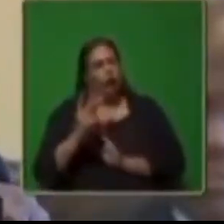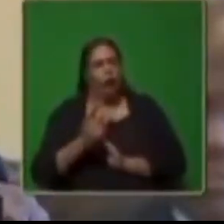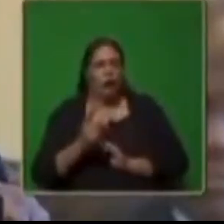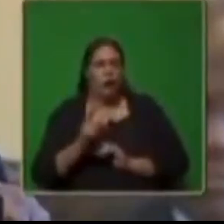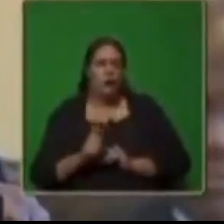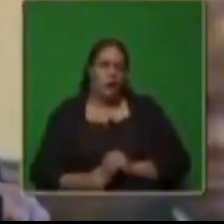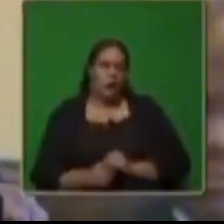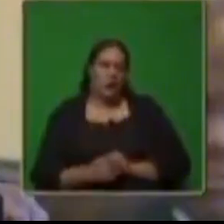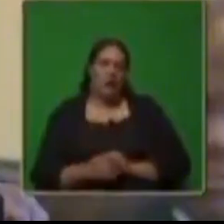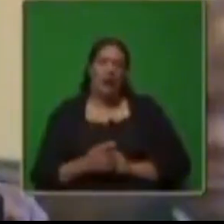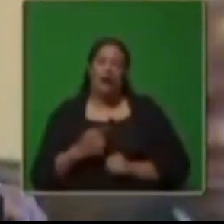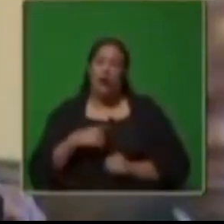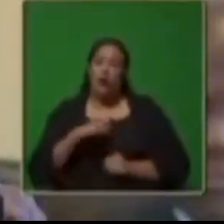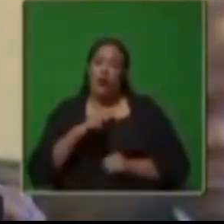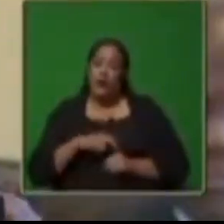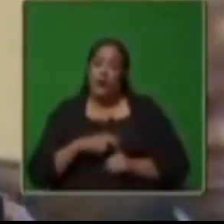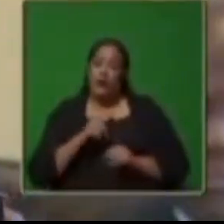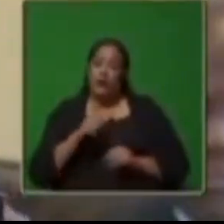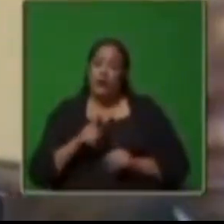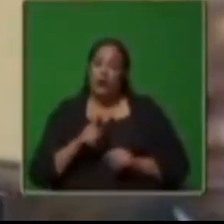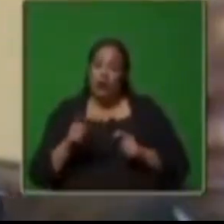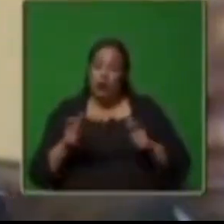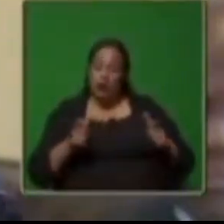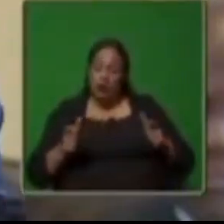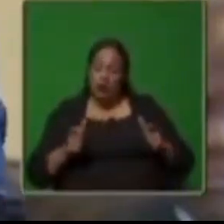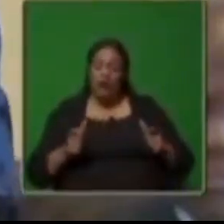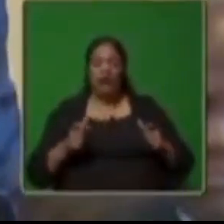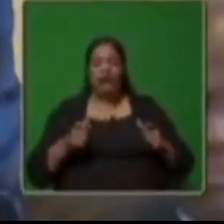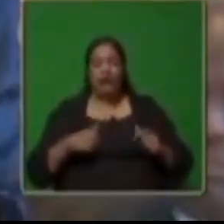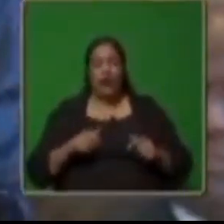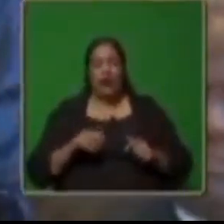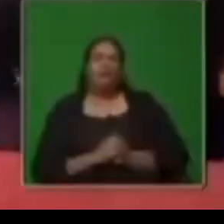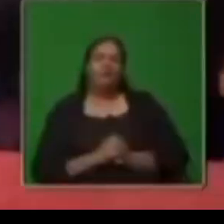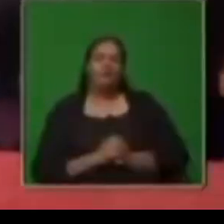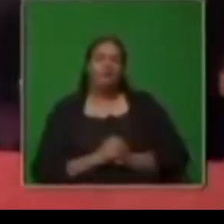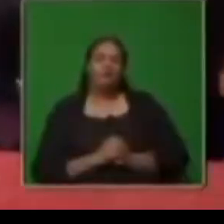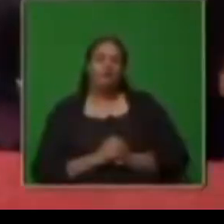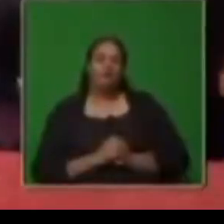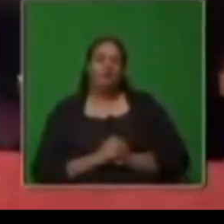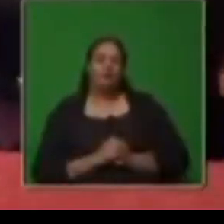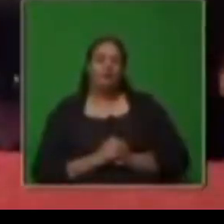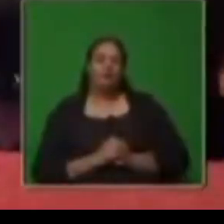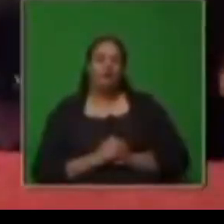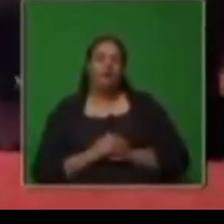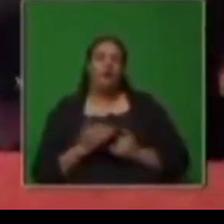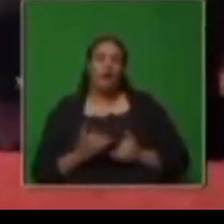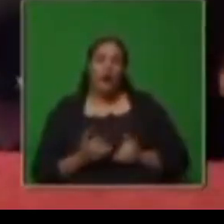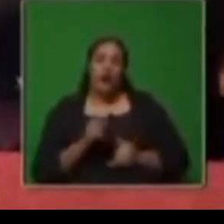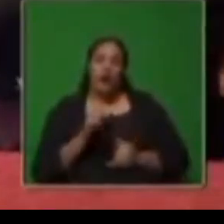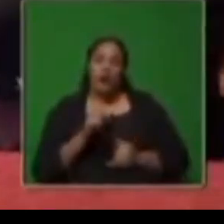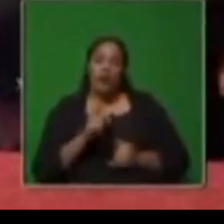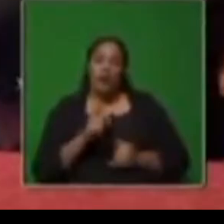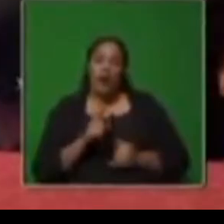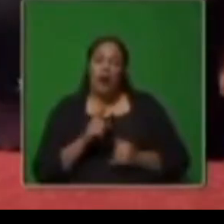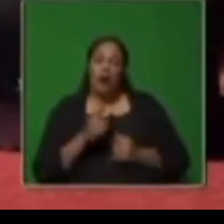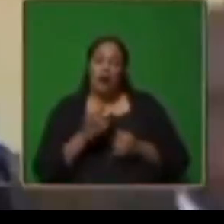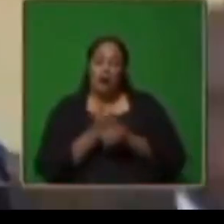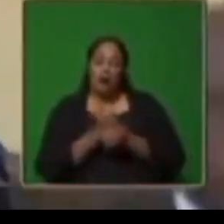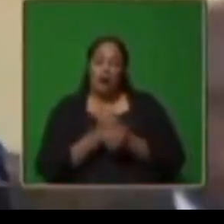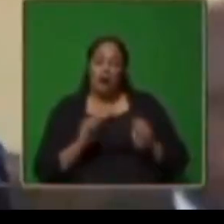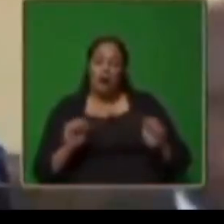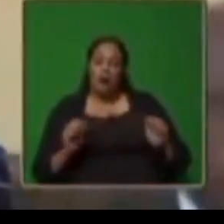well. And we must silence the guns on our continent. Now, since the advent of